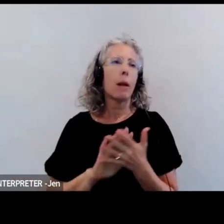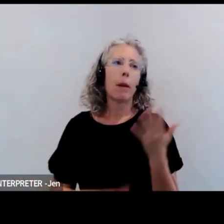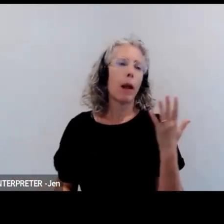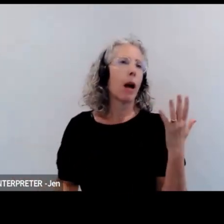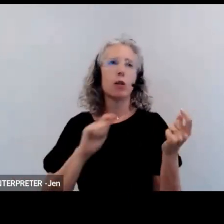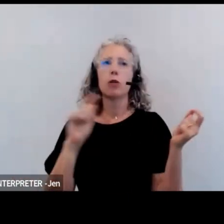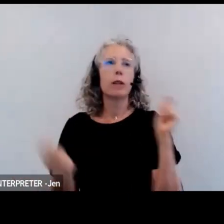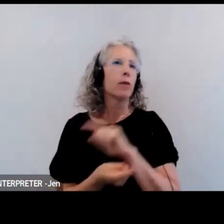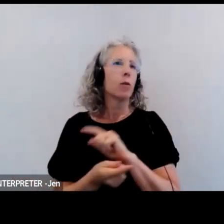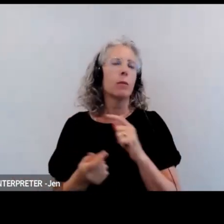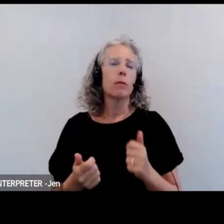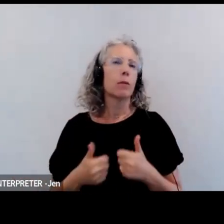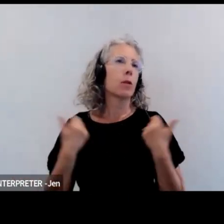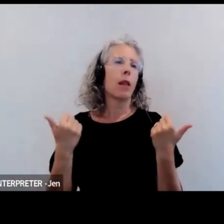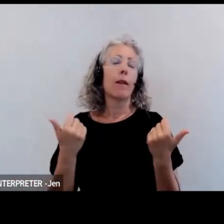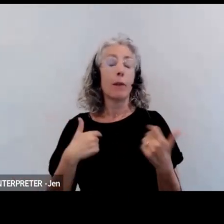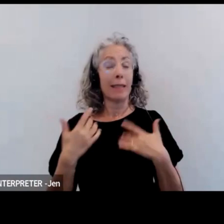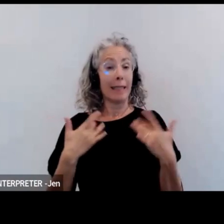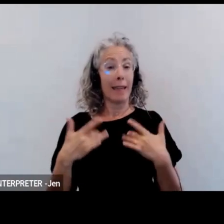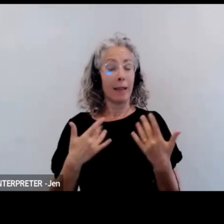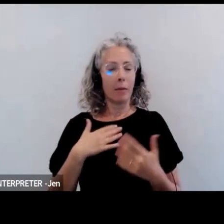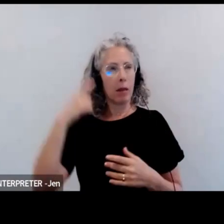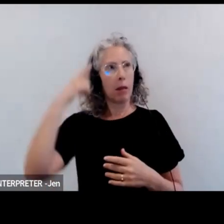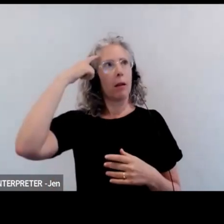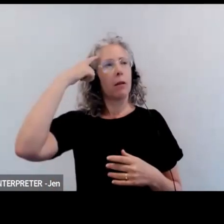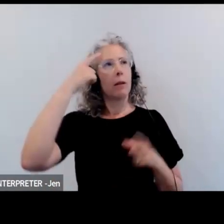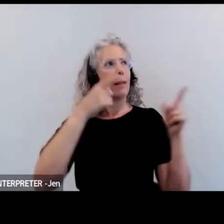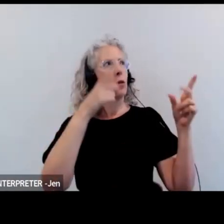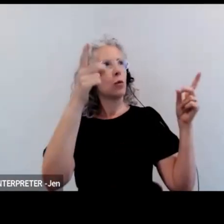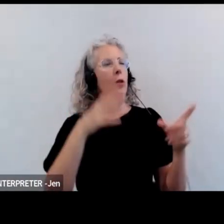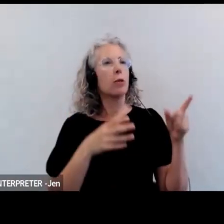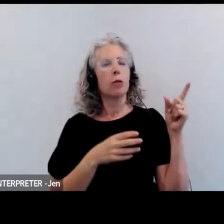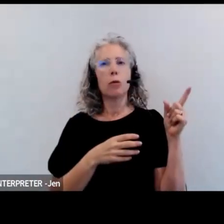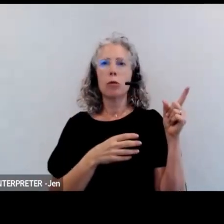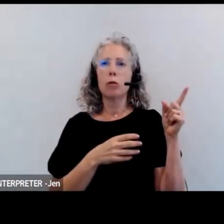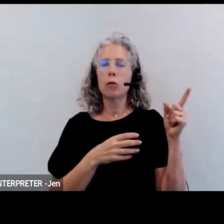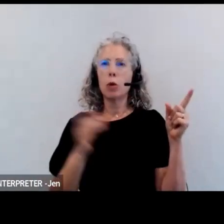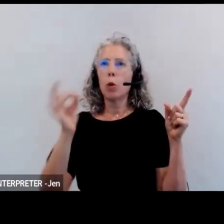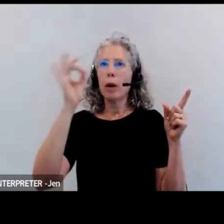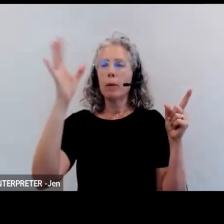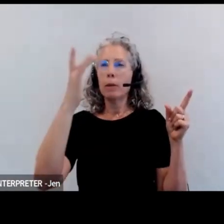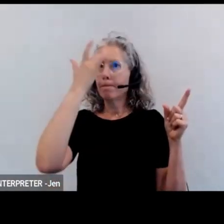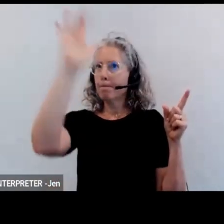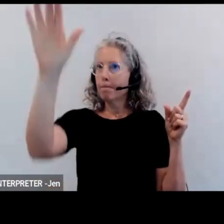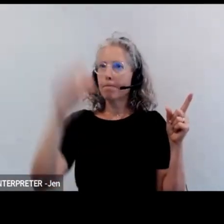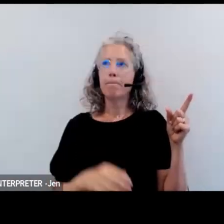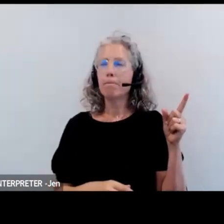just transforms lives. So I was really excited. And my thought was this director was somebody who was just incredibly sharp